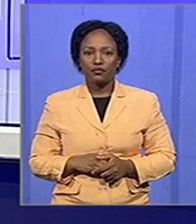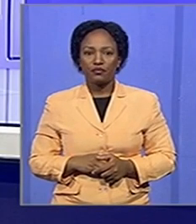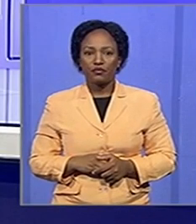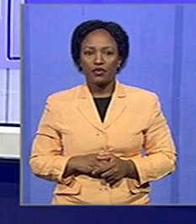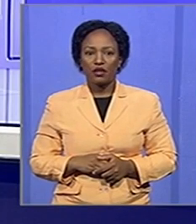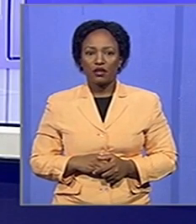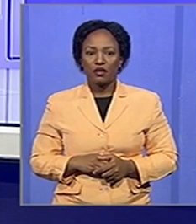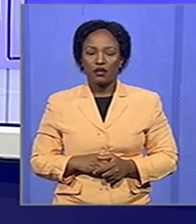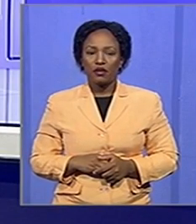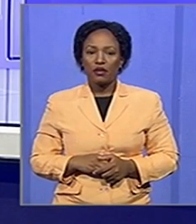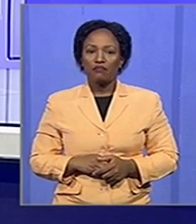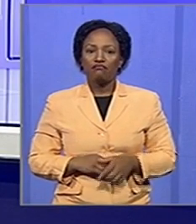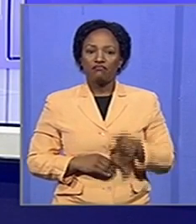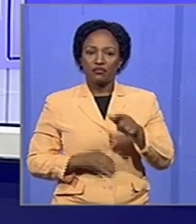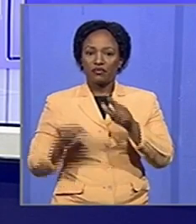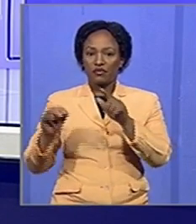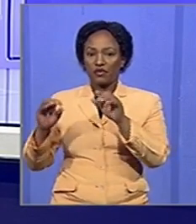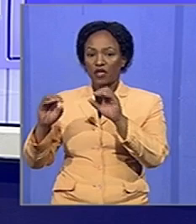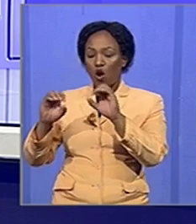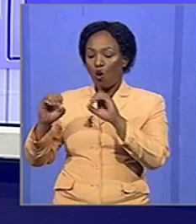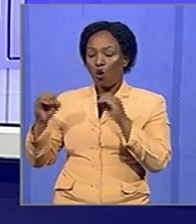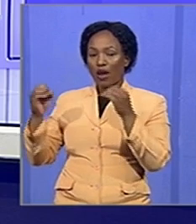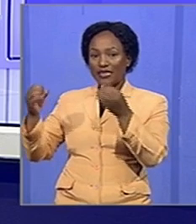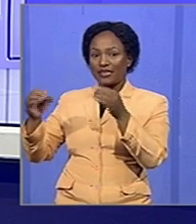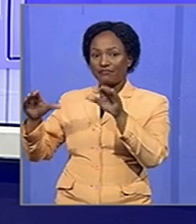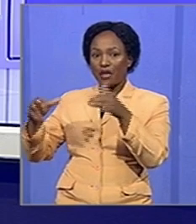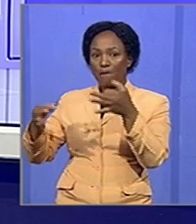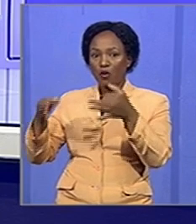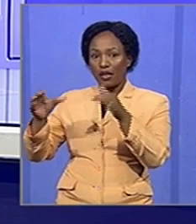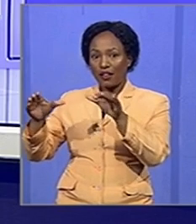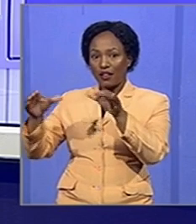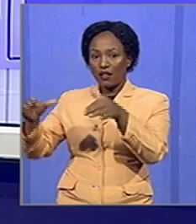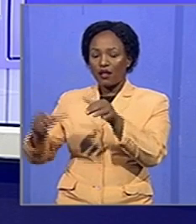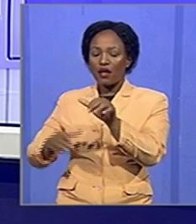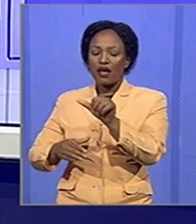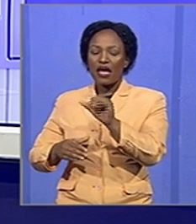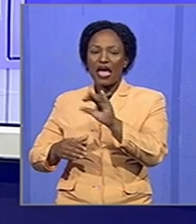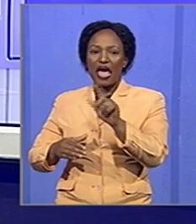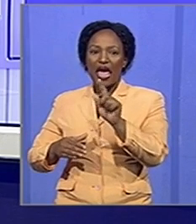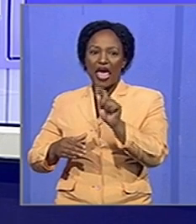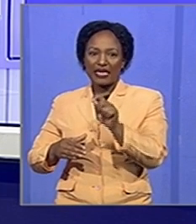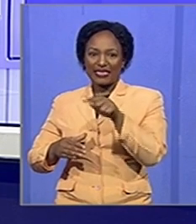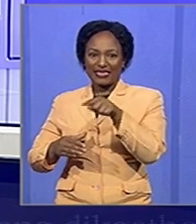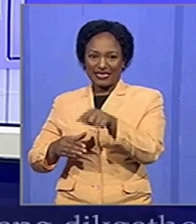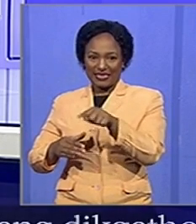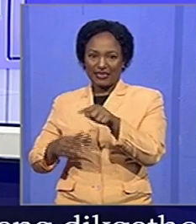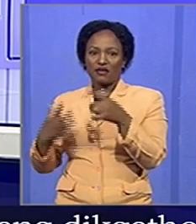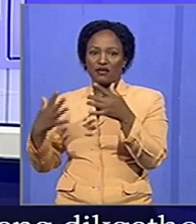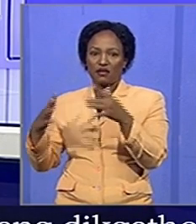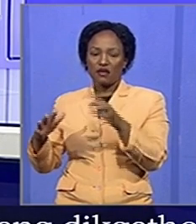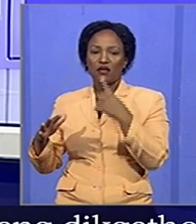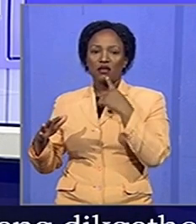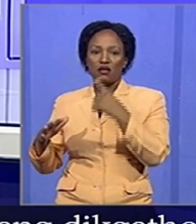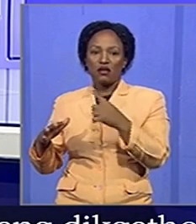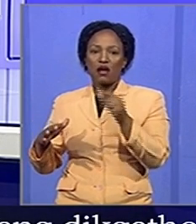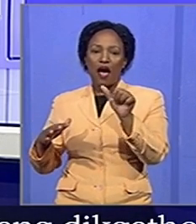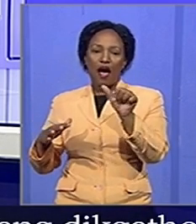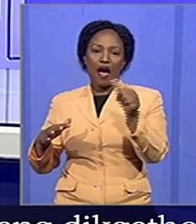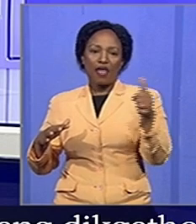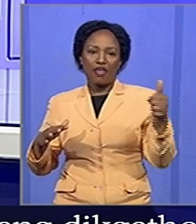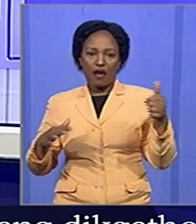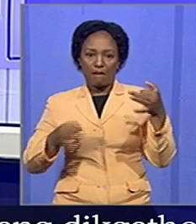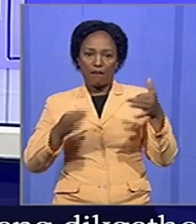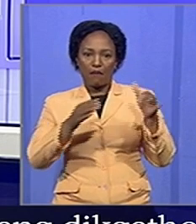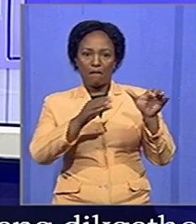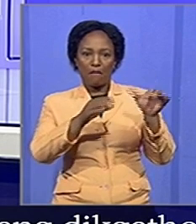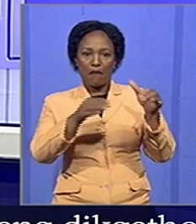Mokga wa African Congress for Transformation Act ka bokgutshwane o qeletse thoko mohopolo wa hore le ha mekga e meng e